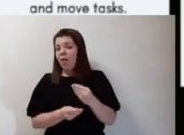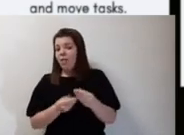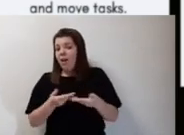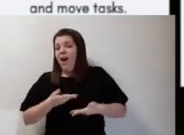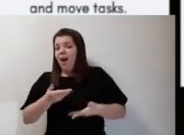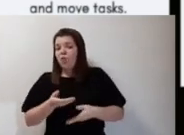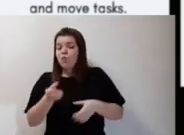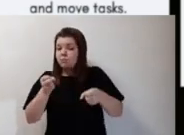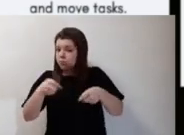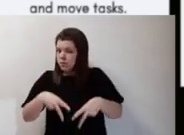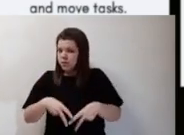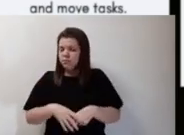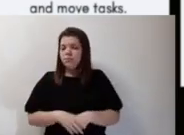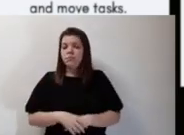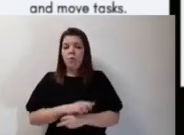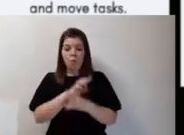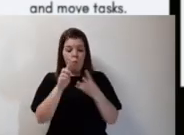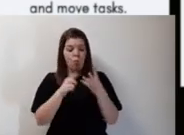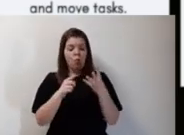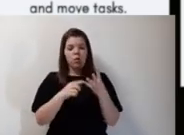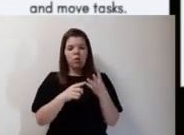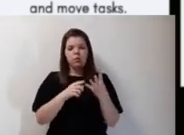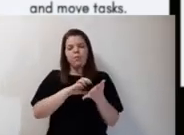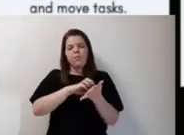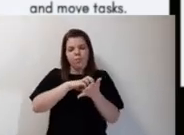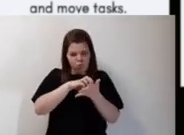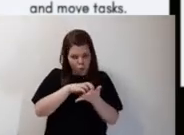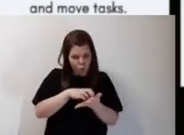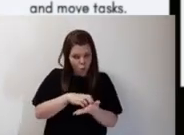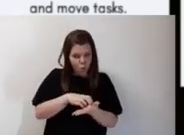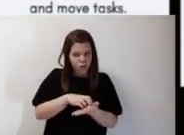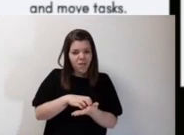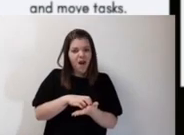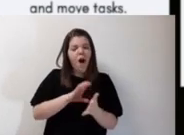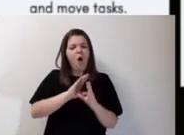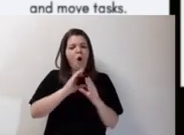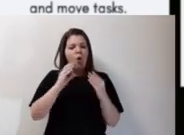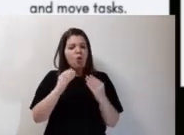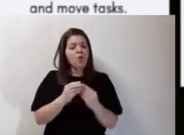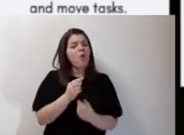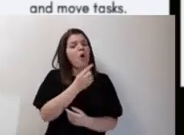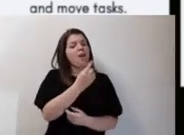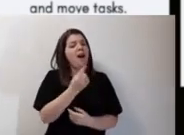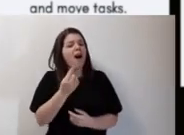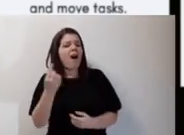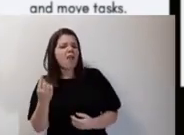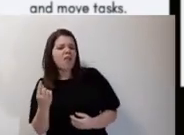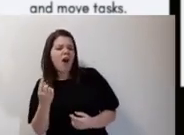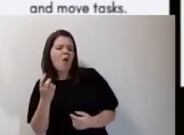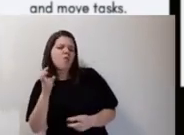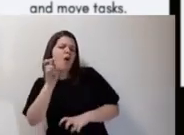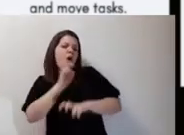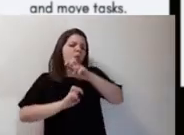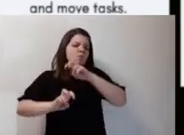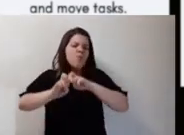week, only 1 or 2 teams write daily meetings questions and move